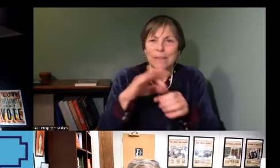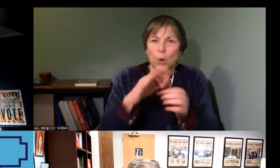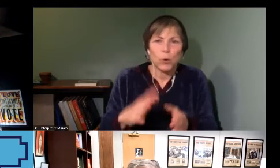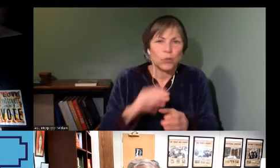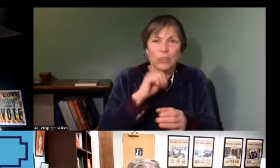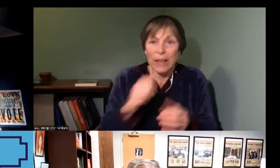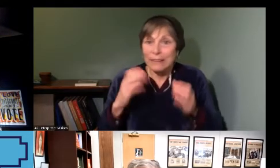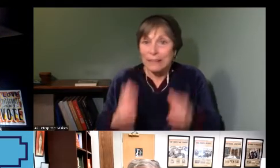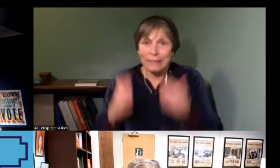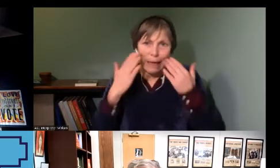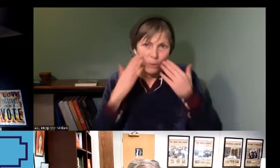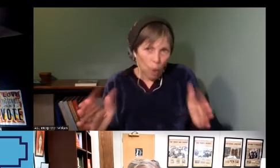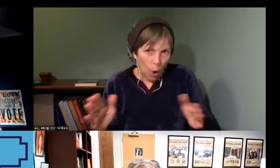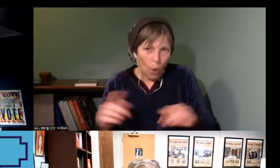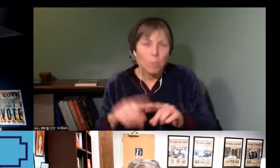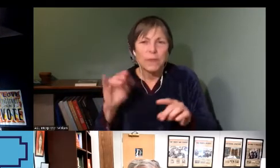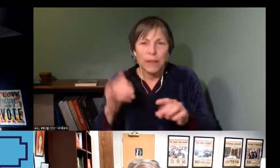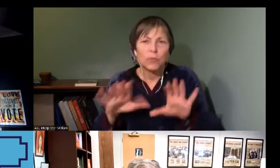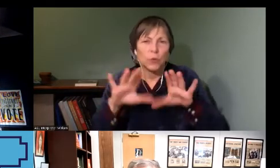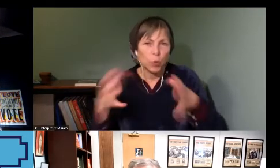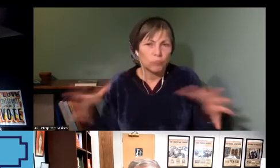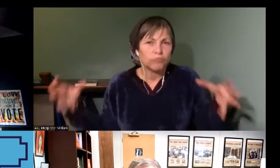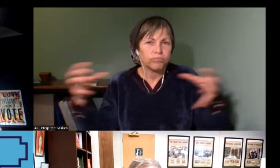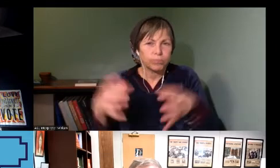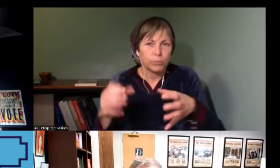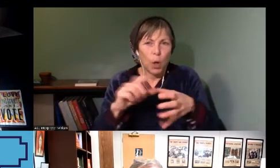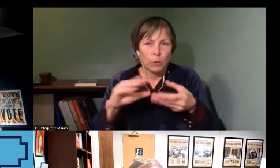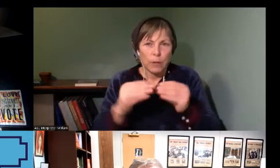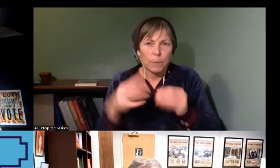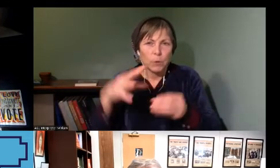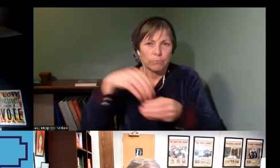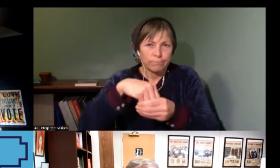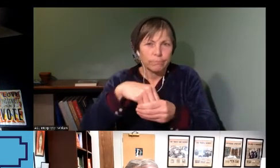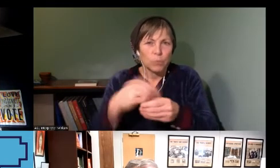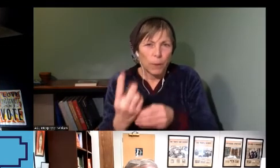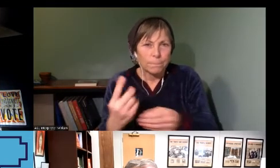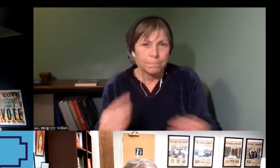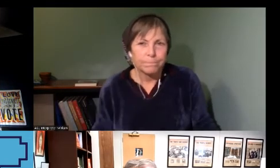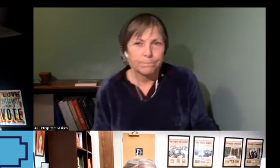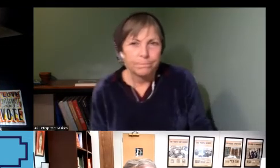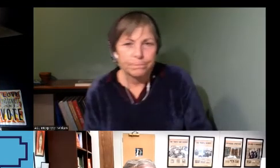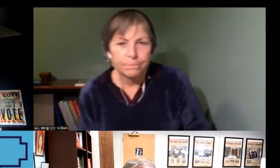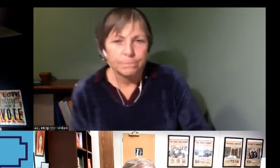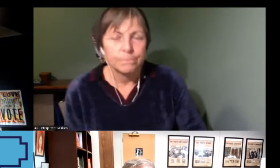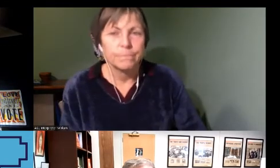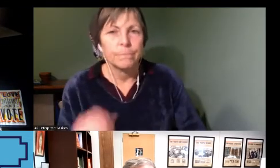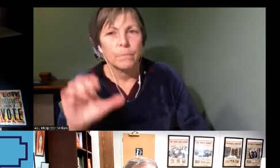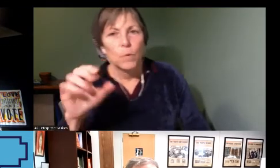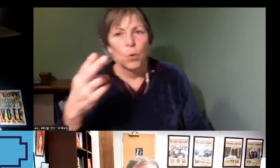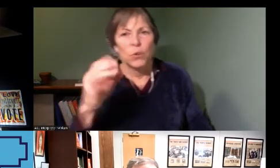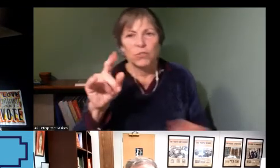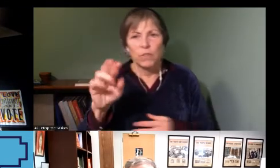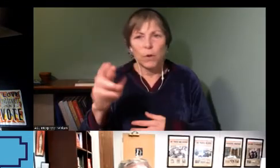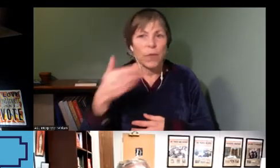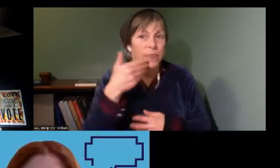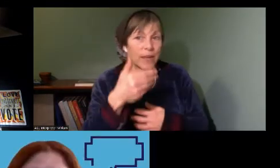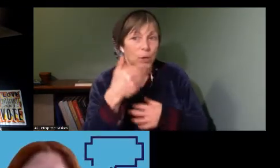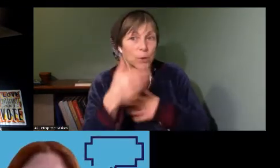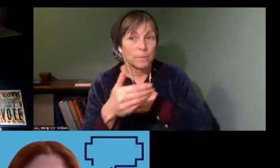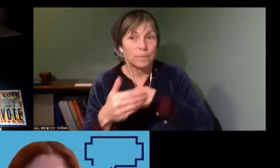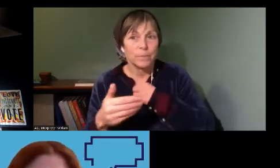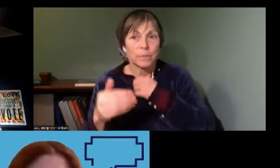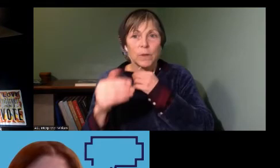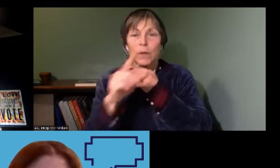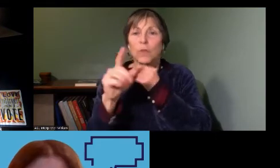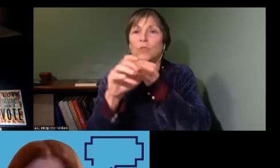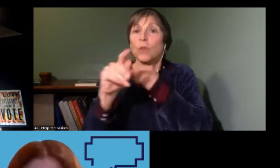that is the population that is included in there thank you i have a question oh